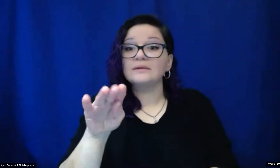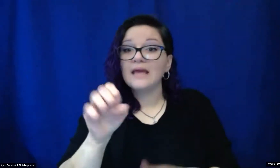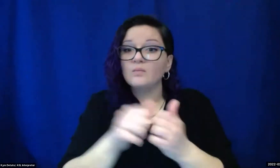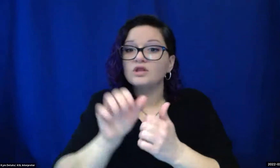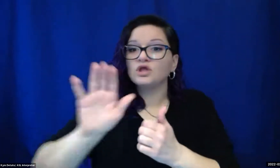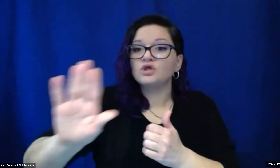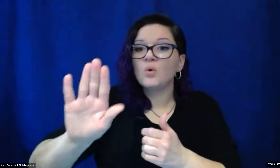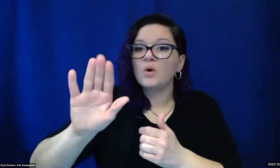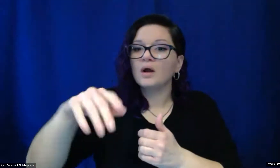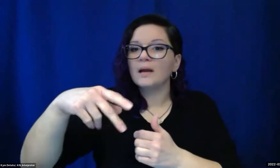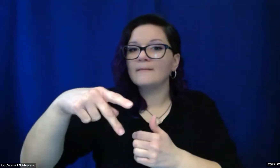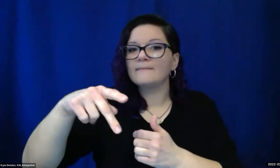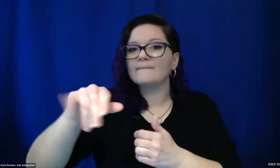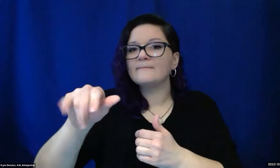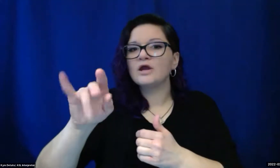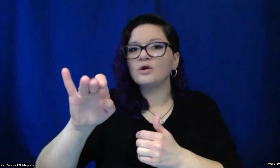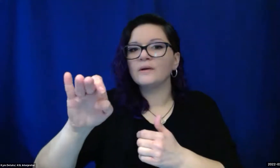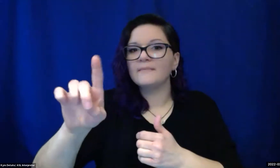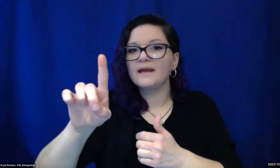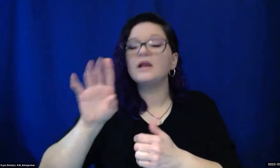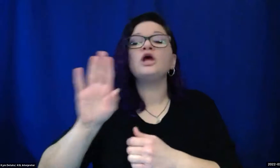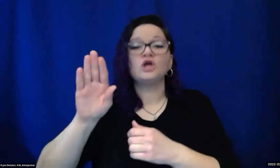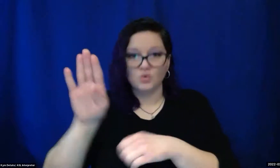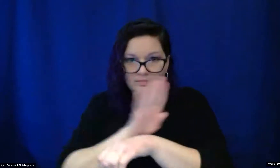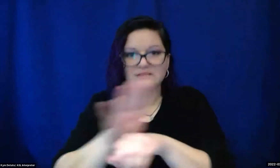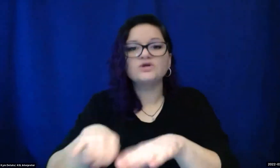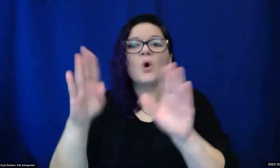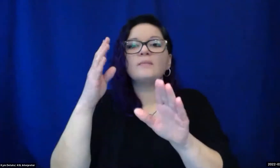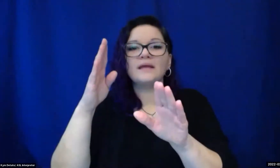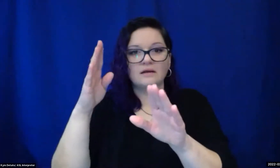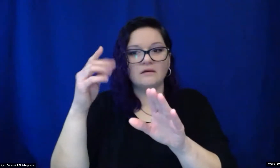is a building that is open for commercial business.